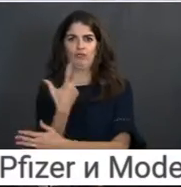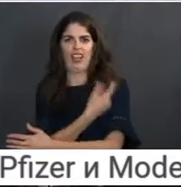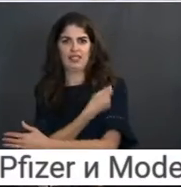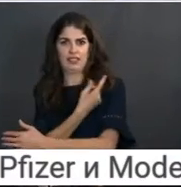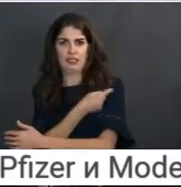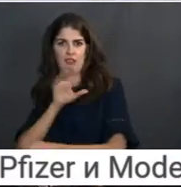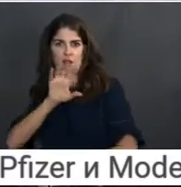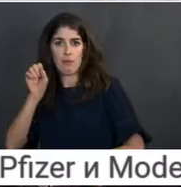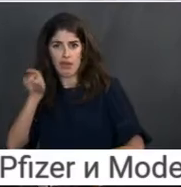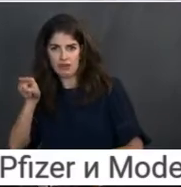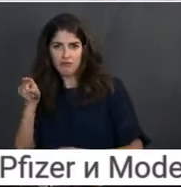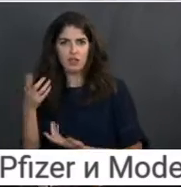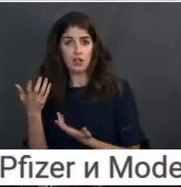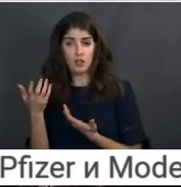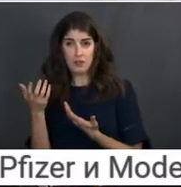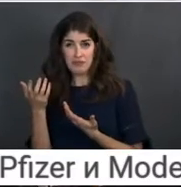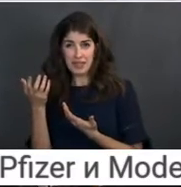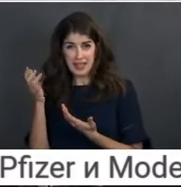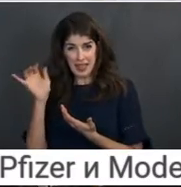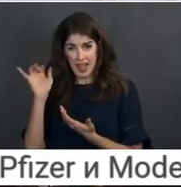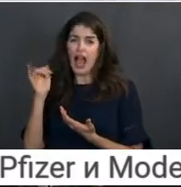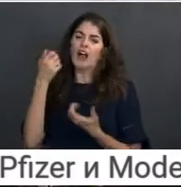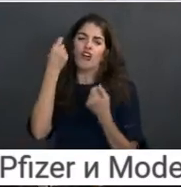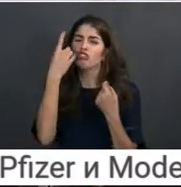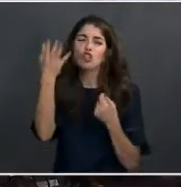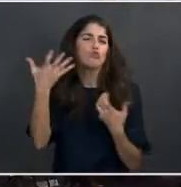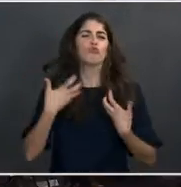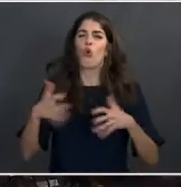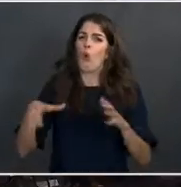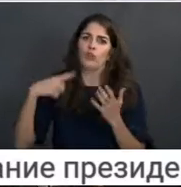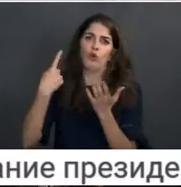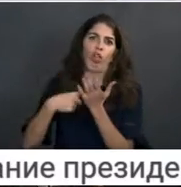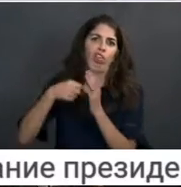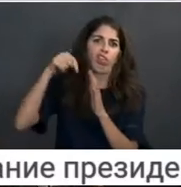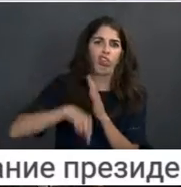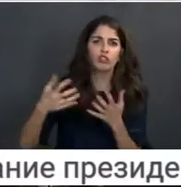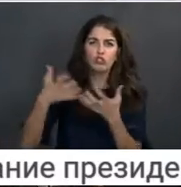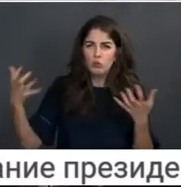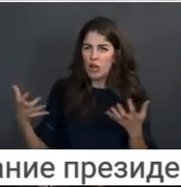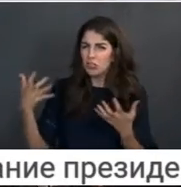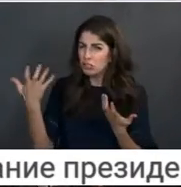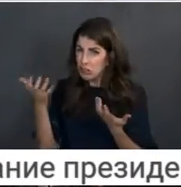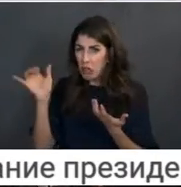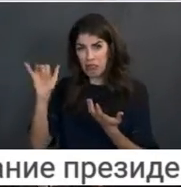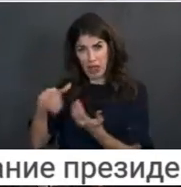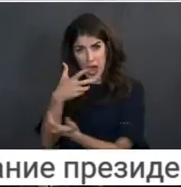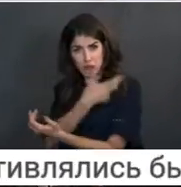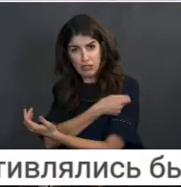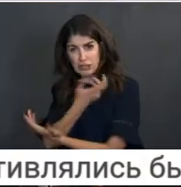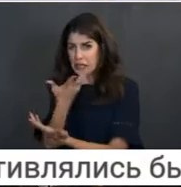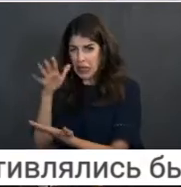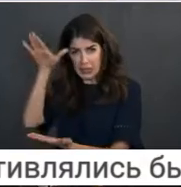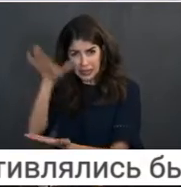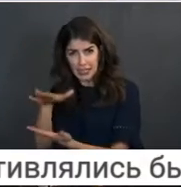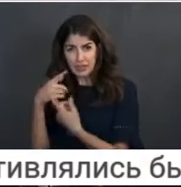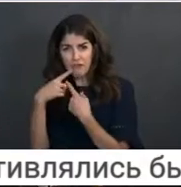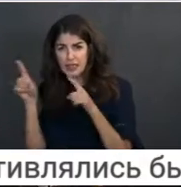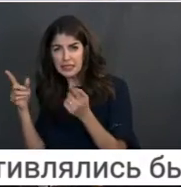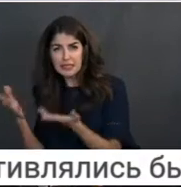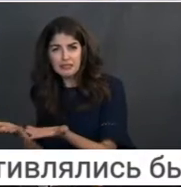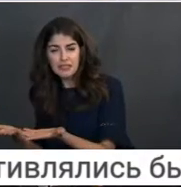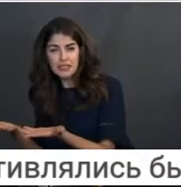less effective than the Pfizer and the Moderna vaccines. And so I wonder, what is the president's message to those Americans